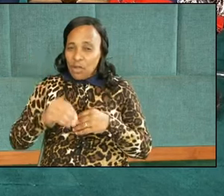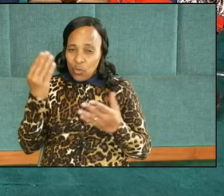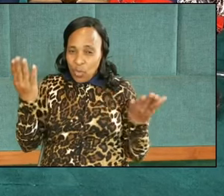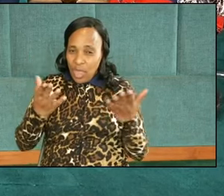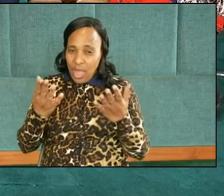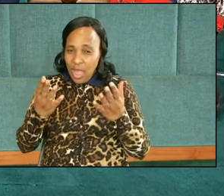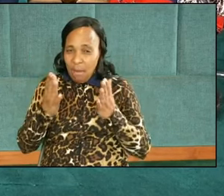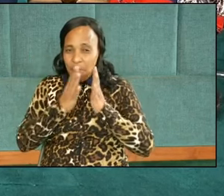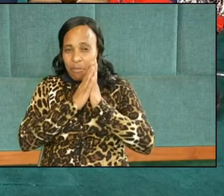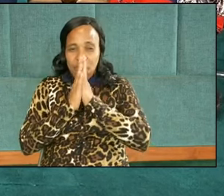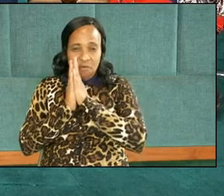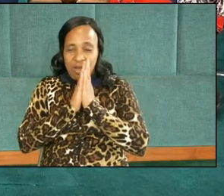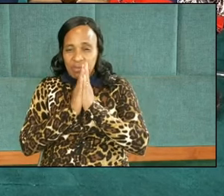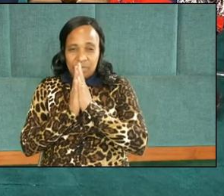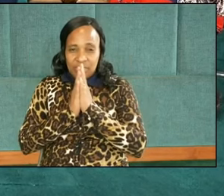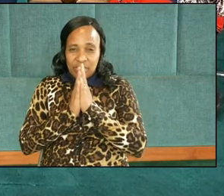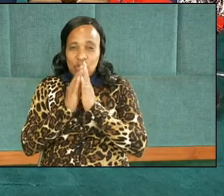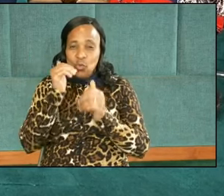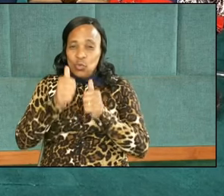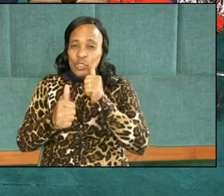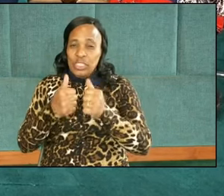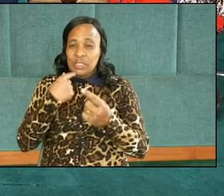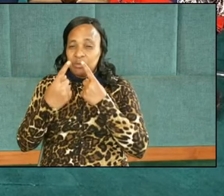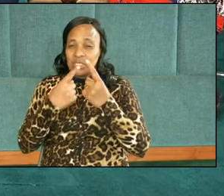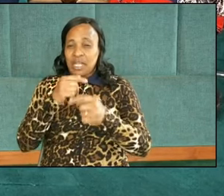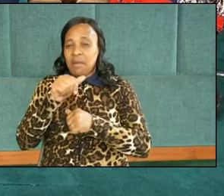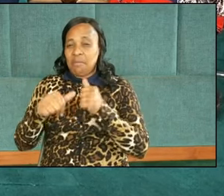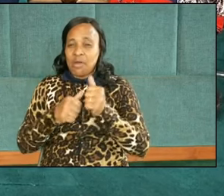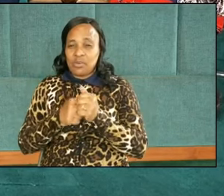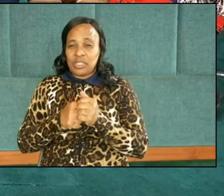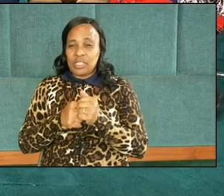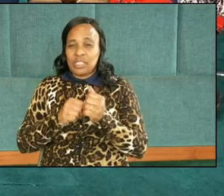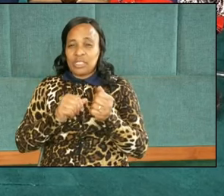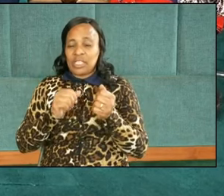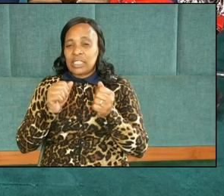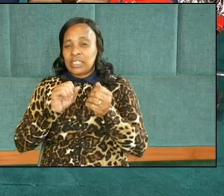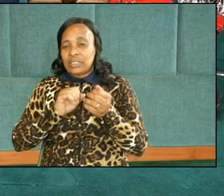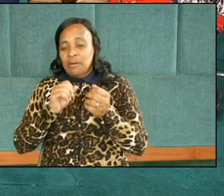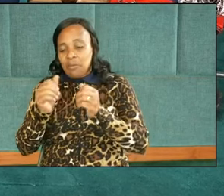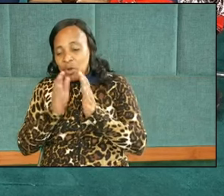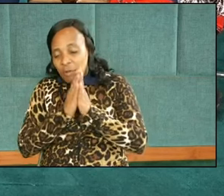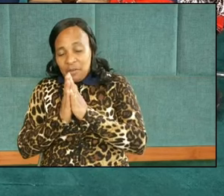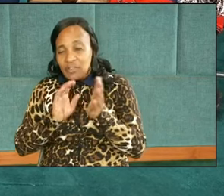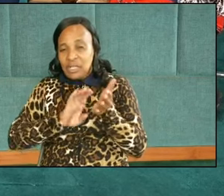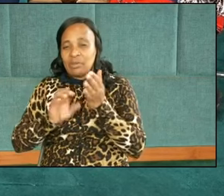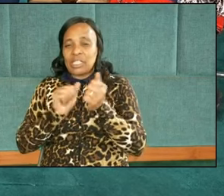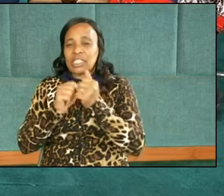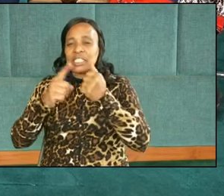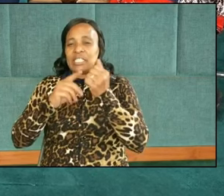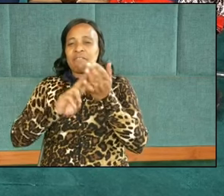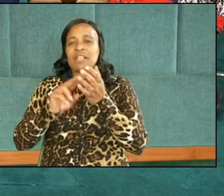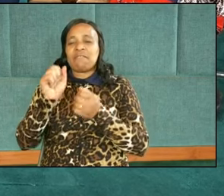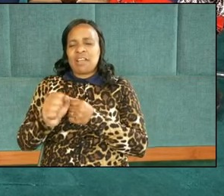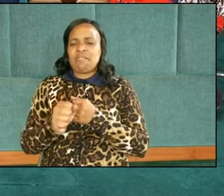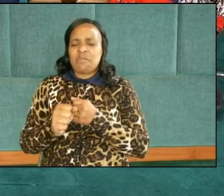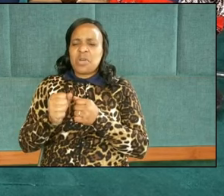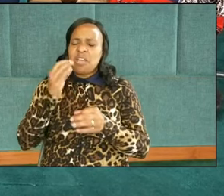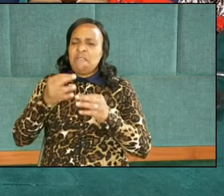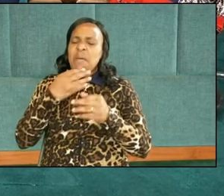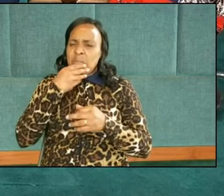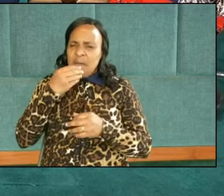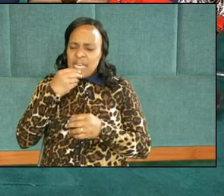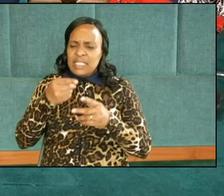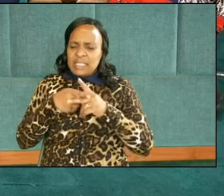Proverbs that speak about, like Proverbs 16:28 says, "A perverse person stirs up conflict, and